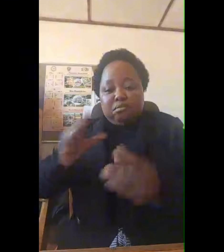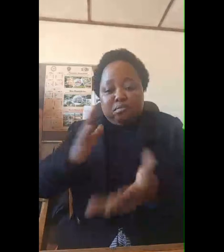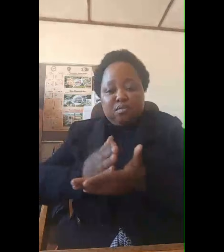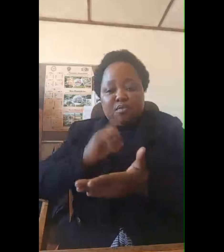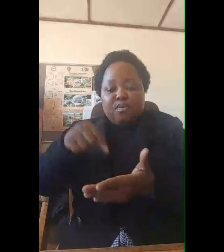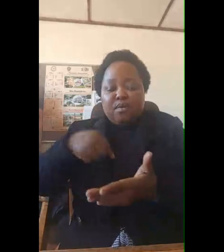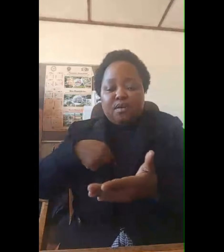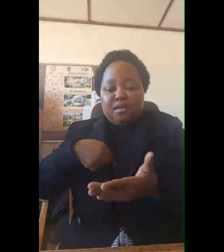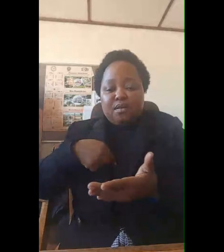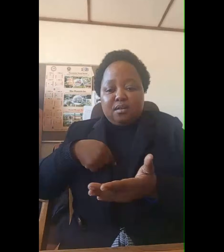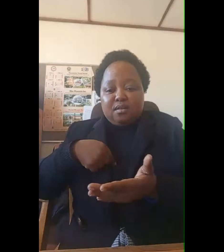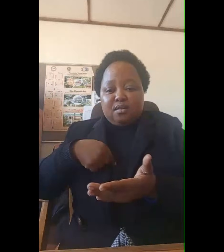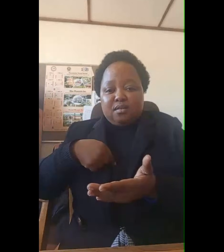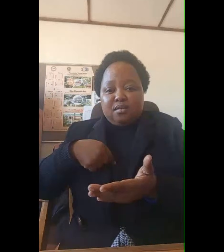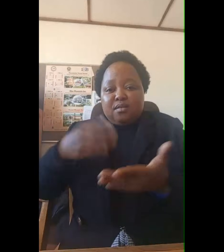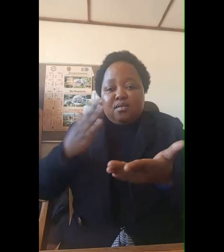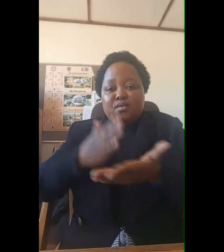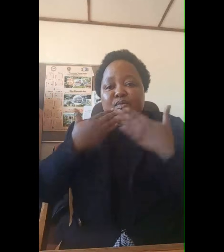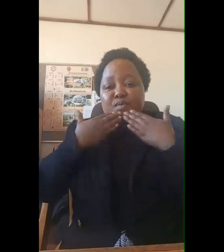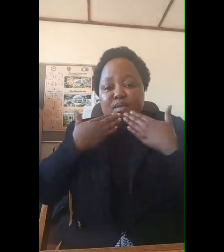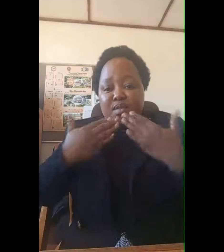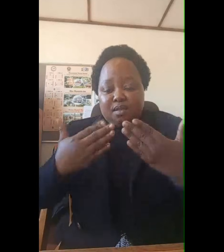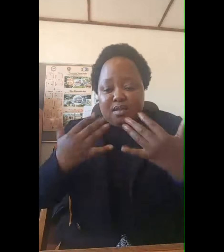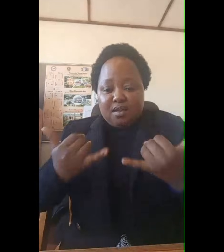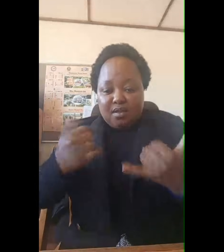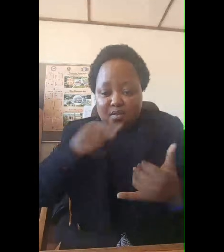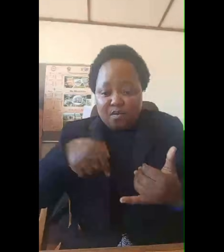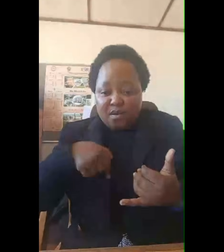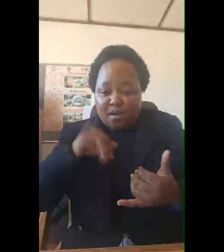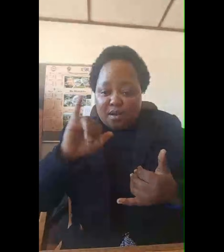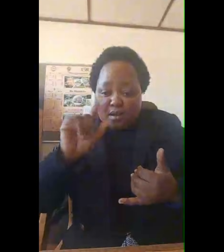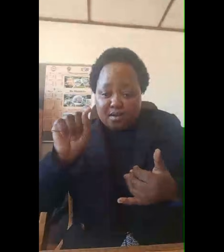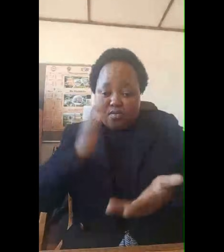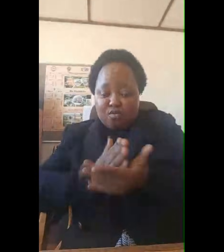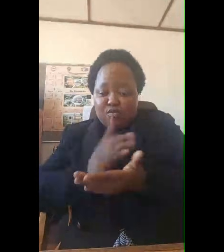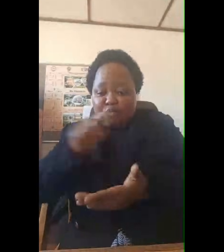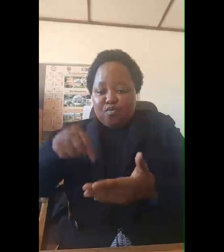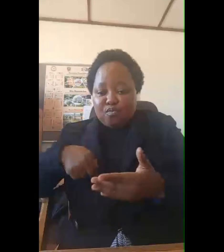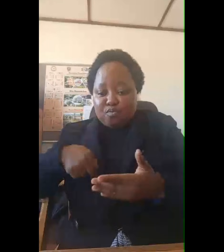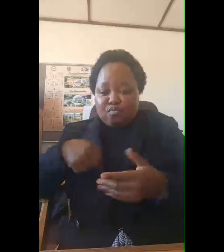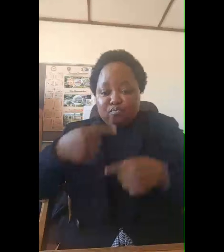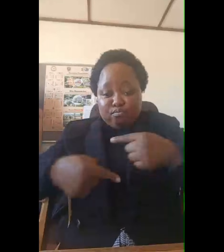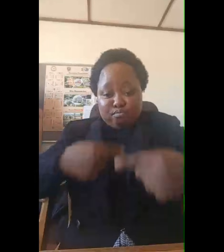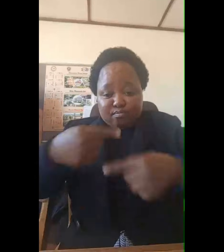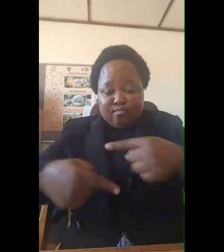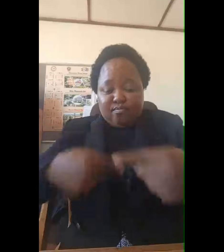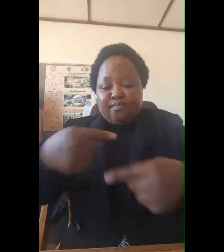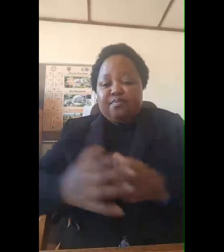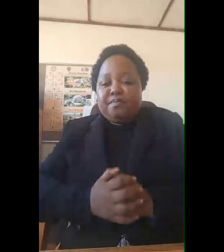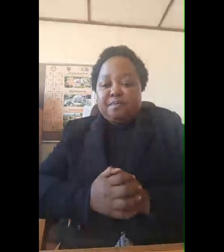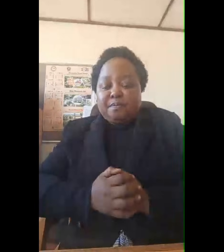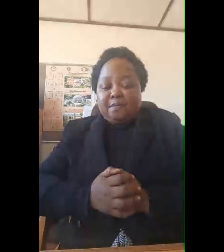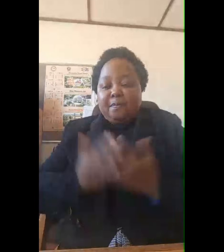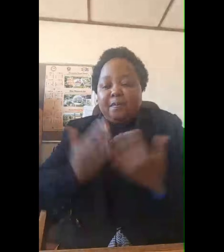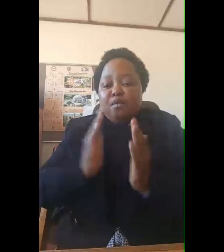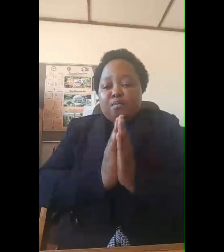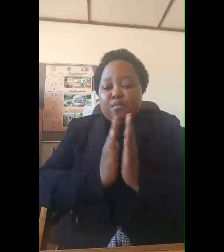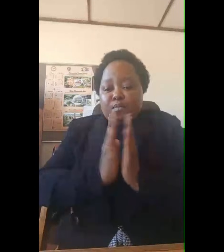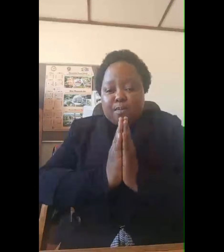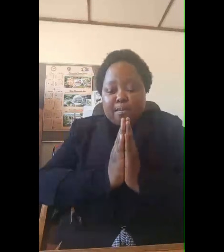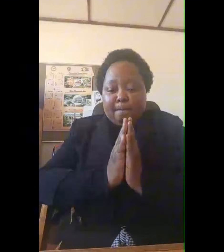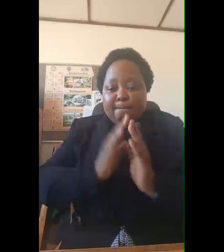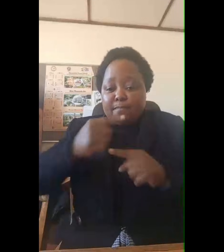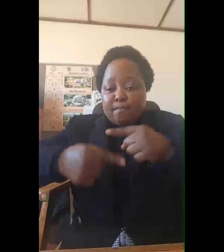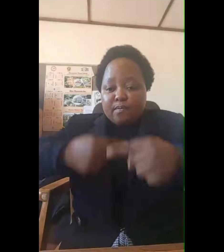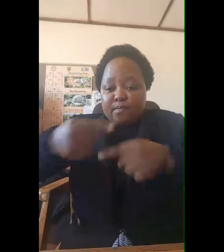but thankfully to our IT, we managed to overcome that. So going forward from now, she would